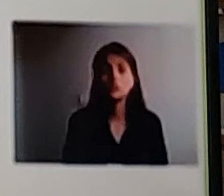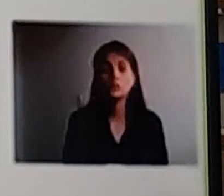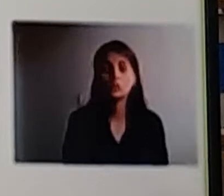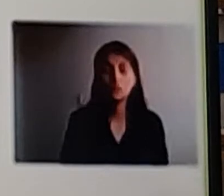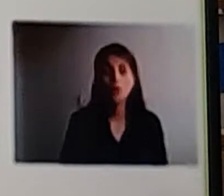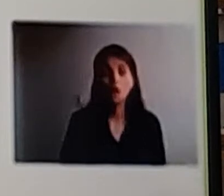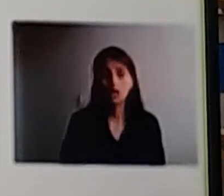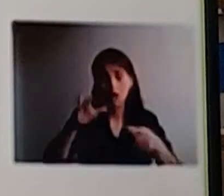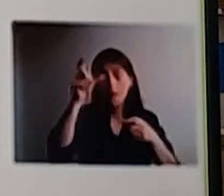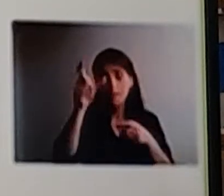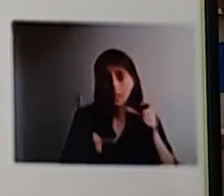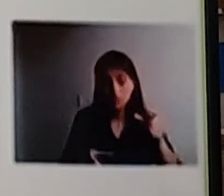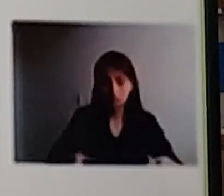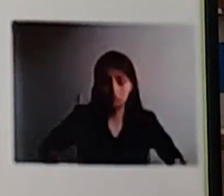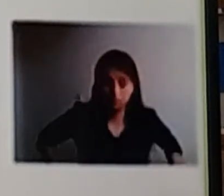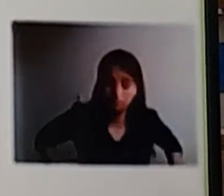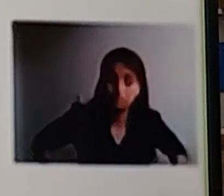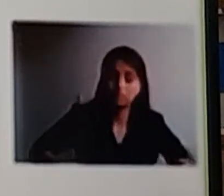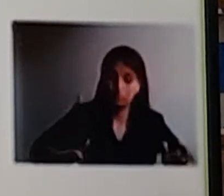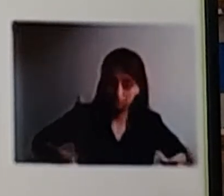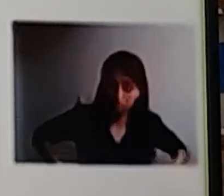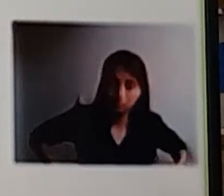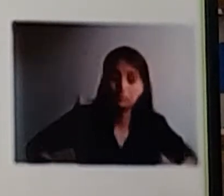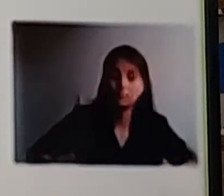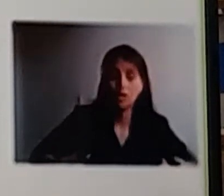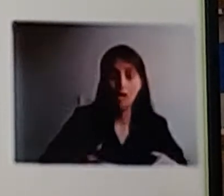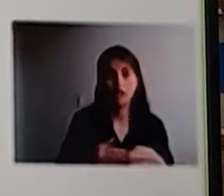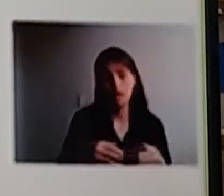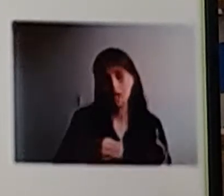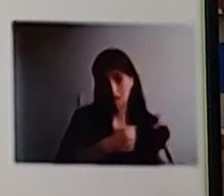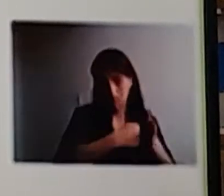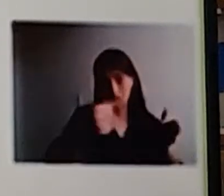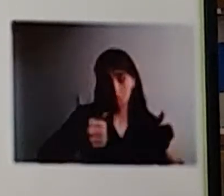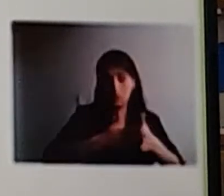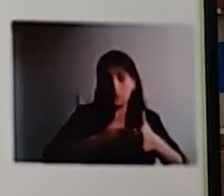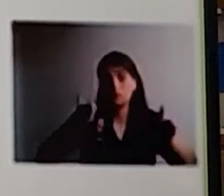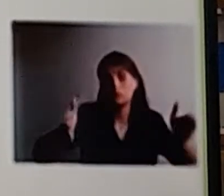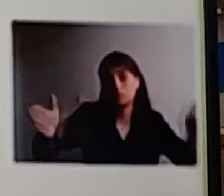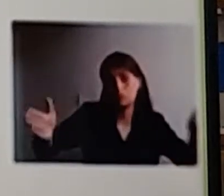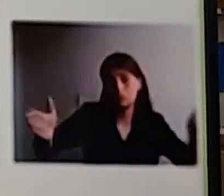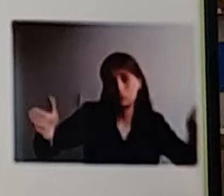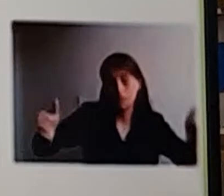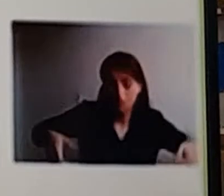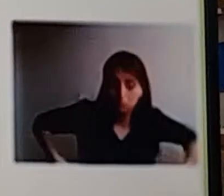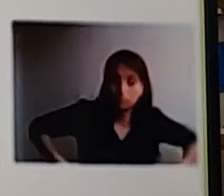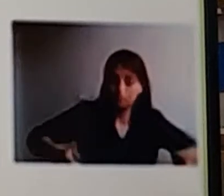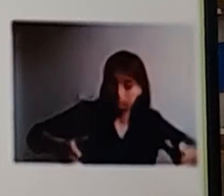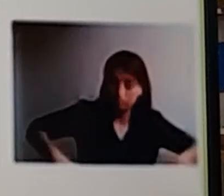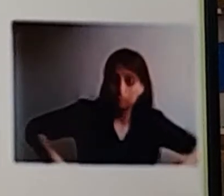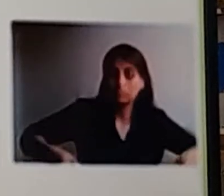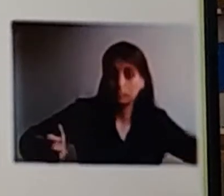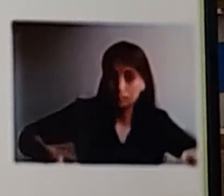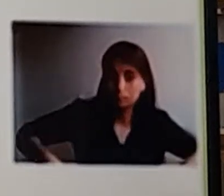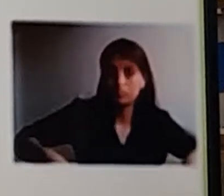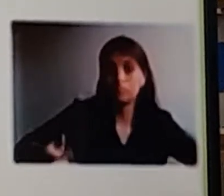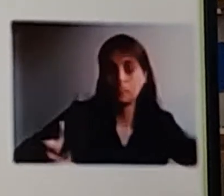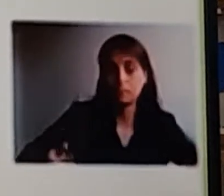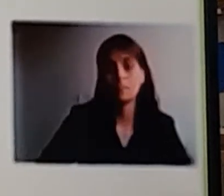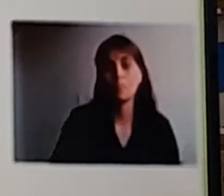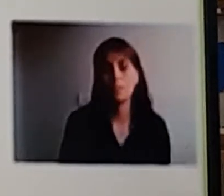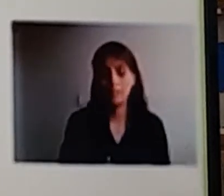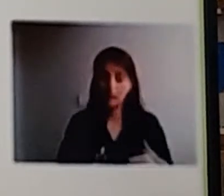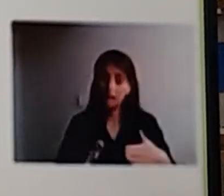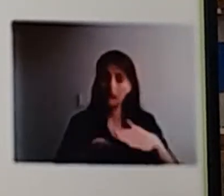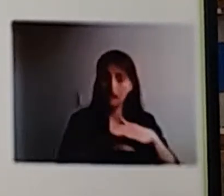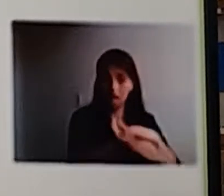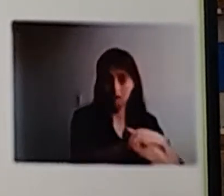him. So you need at least minimum of 7 seconds, the door closing time for the door. And we